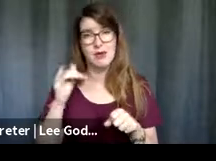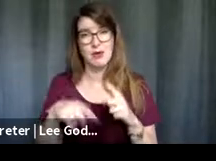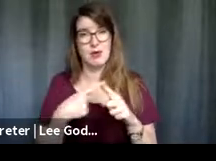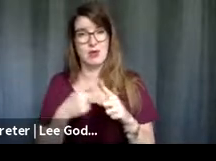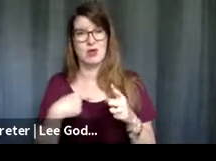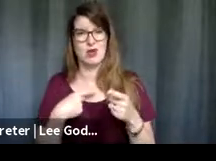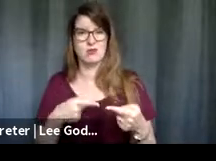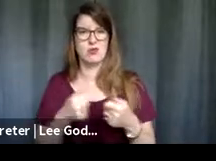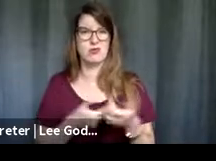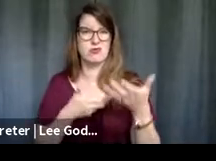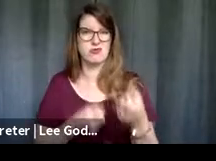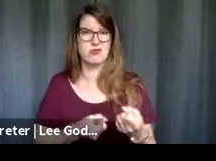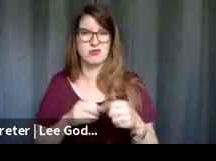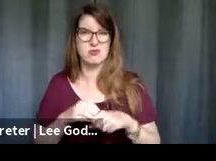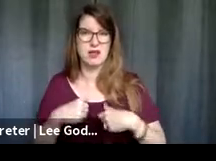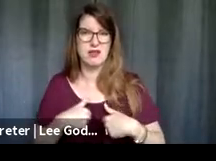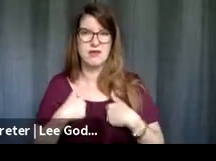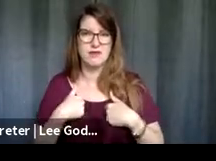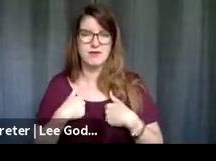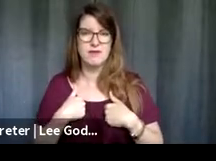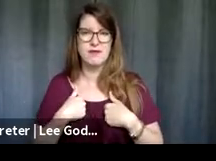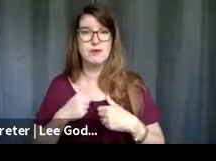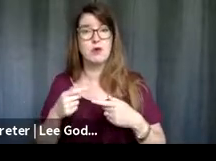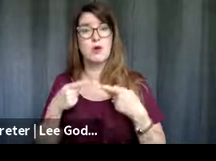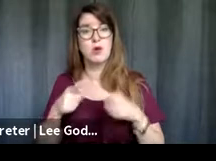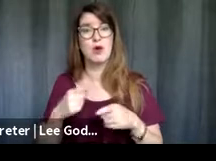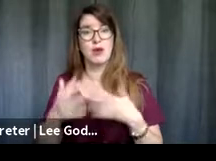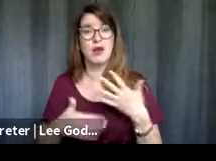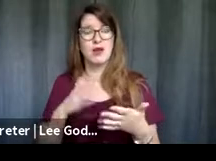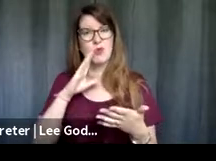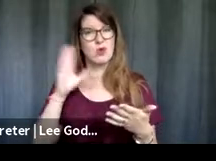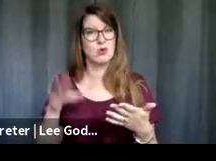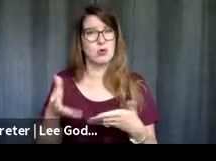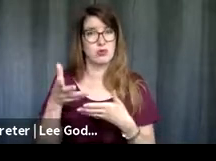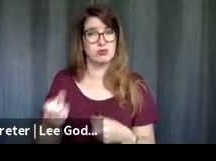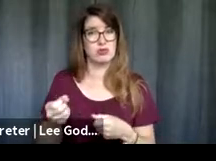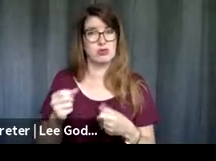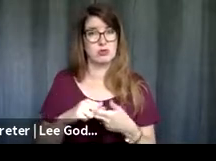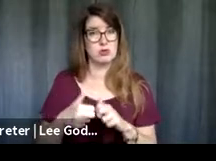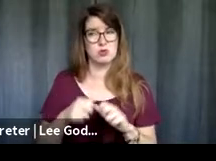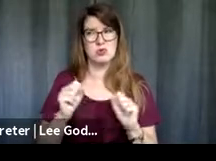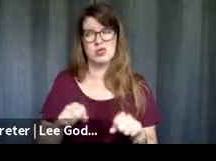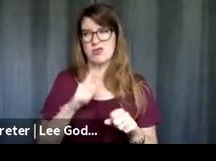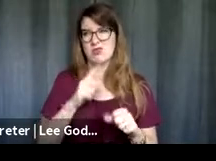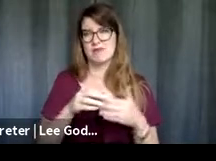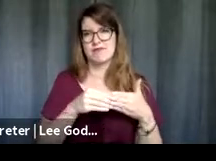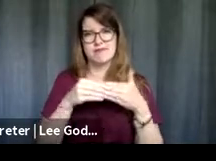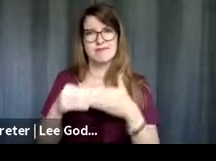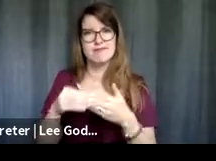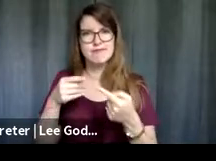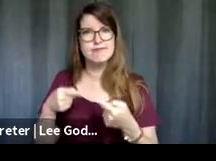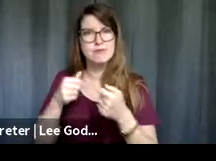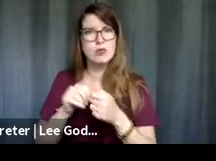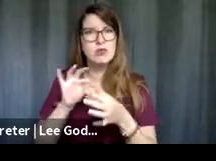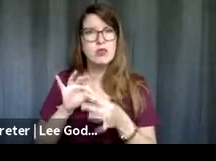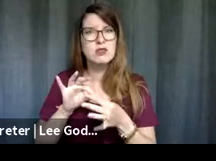with trust issues in my life. And so as we go into this, we know that having trust issues can actually lead to difficulty in